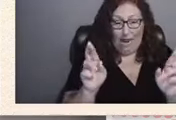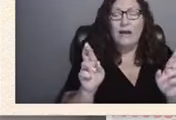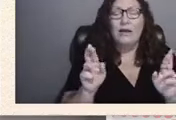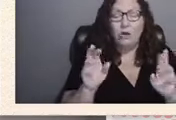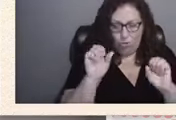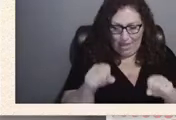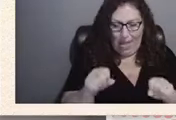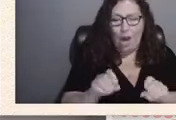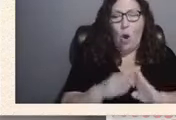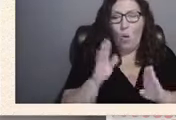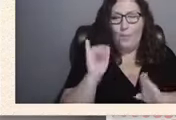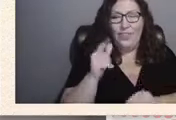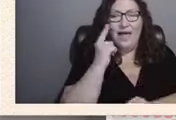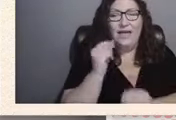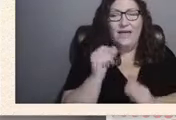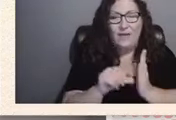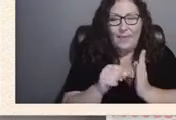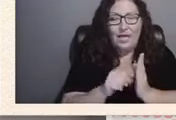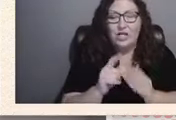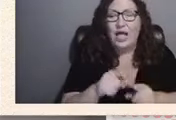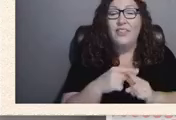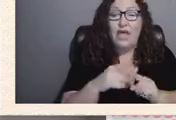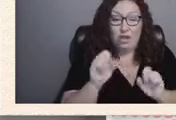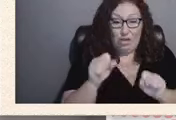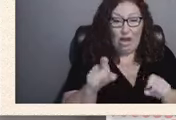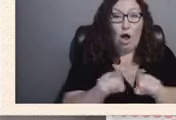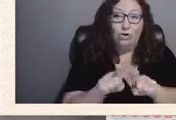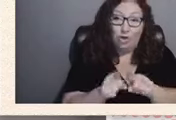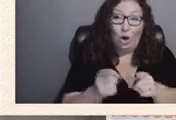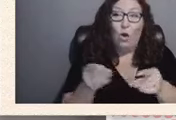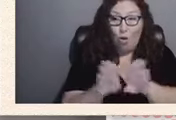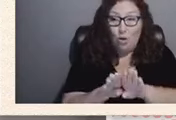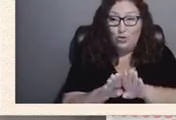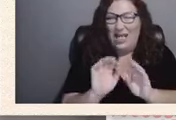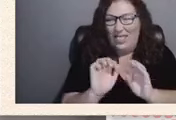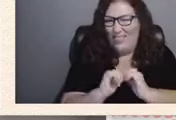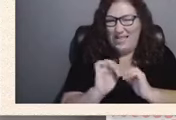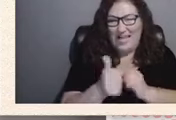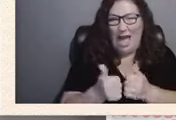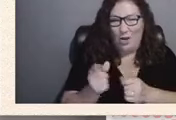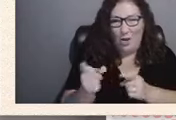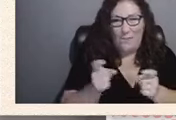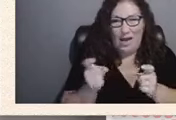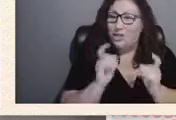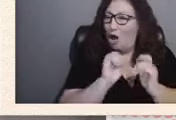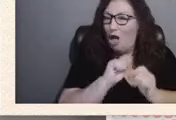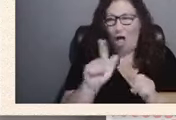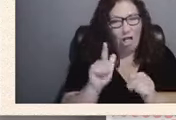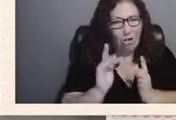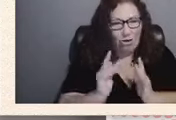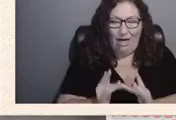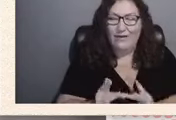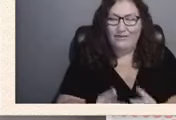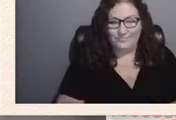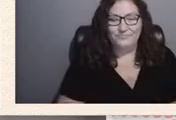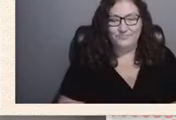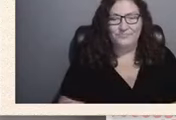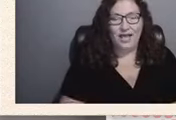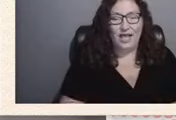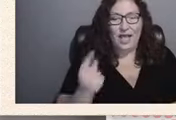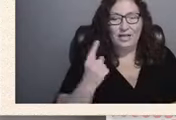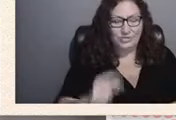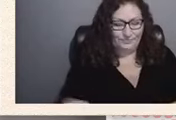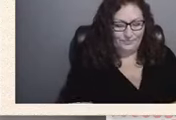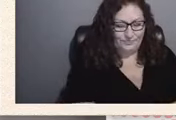that gifting page, and then you can also close it too. So that's how you would manage it all online. Gotcha. All right, we got about